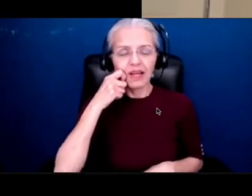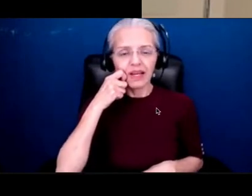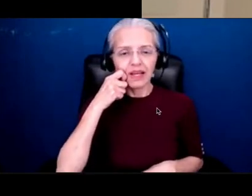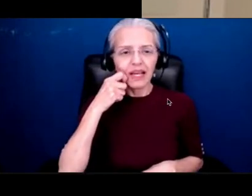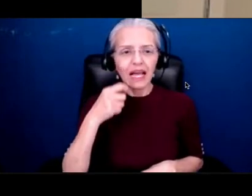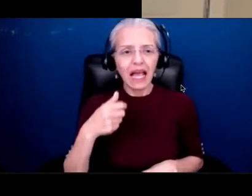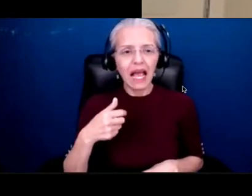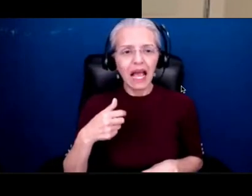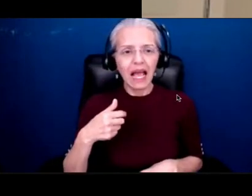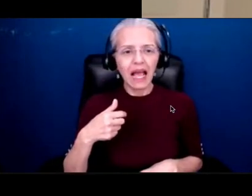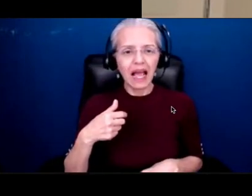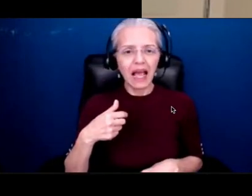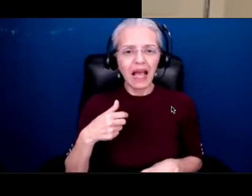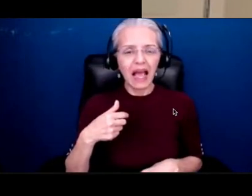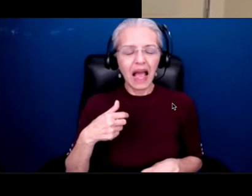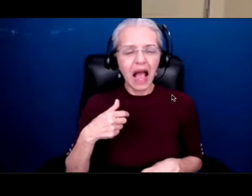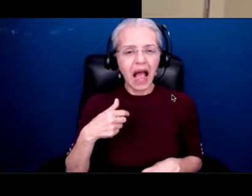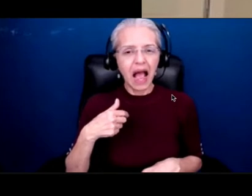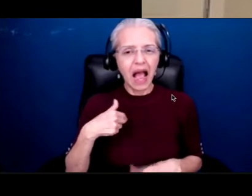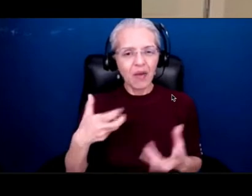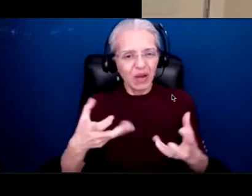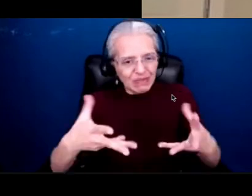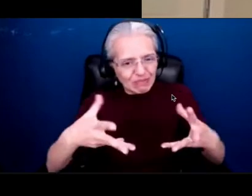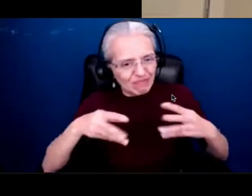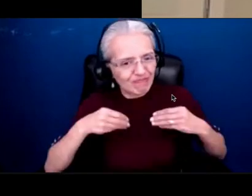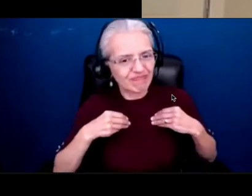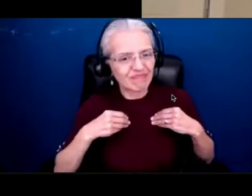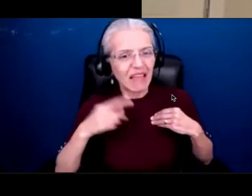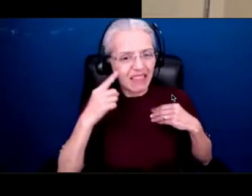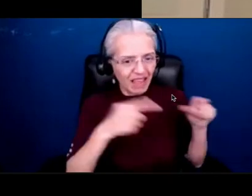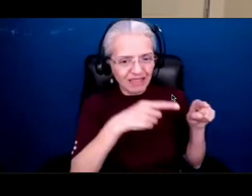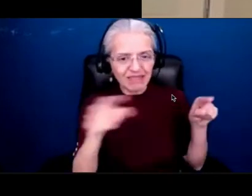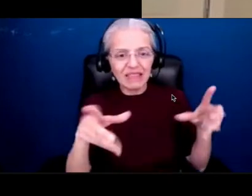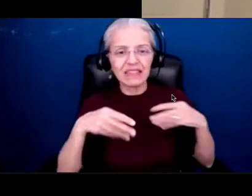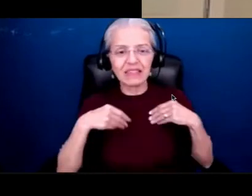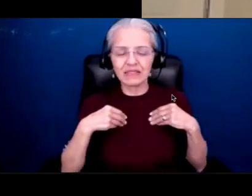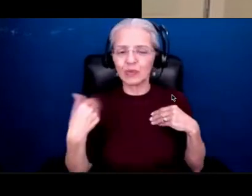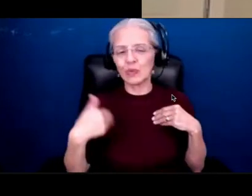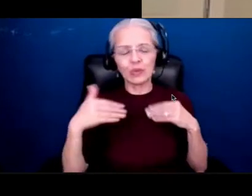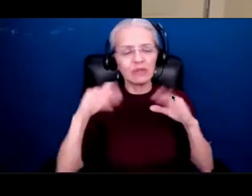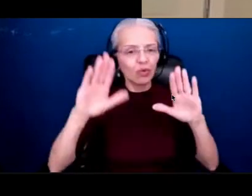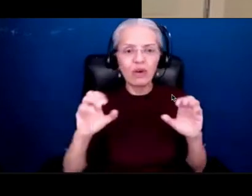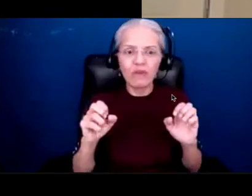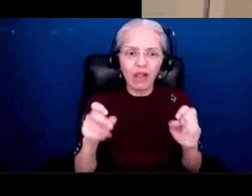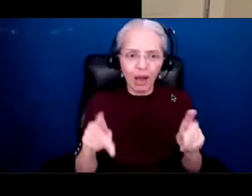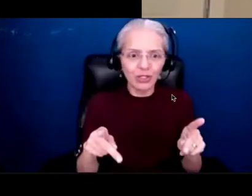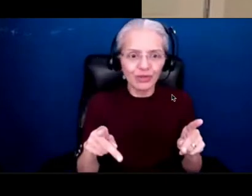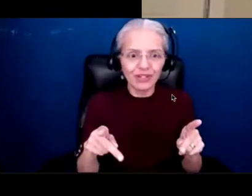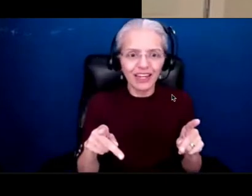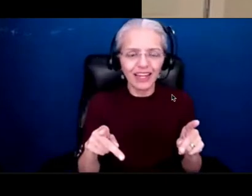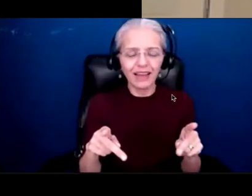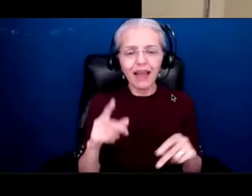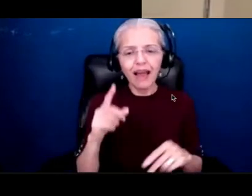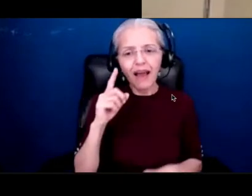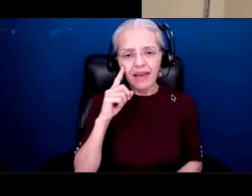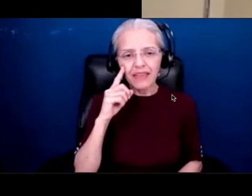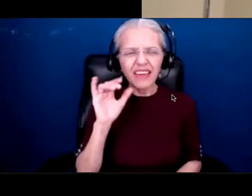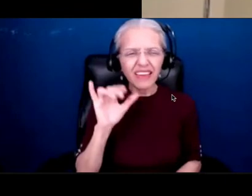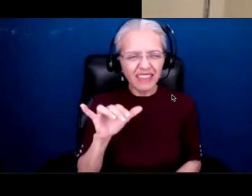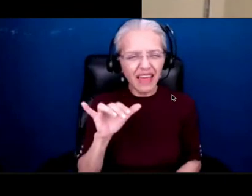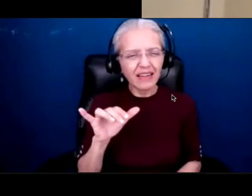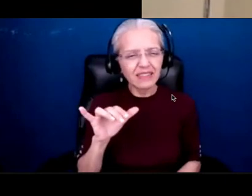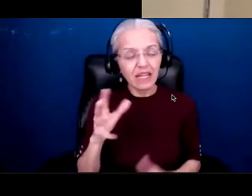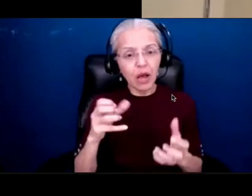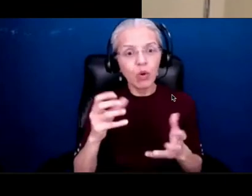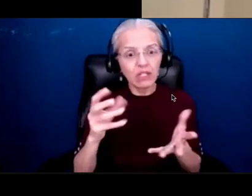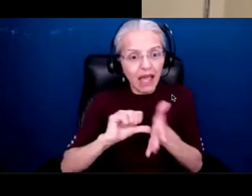Hagen Center embraces that, and I think it's such an opportunity too. I think that's the thing that I want to